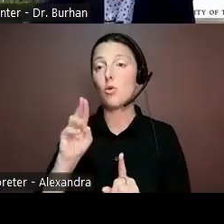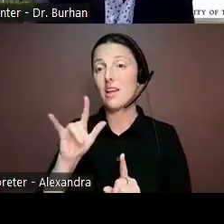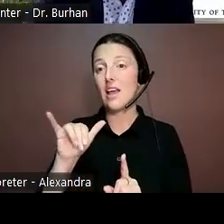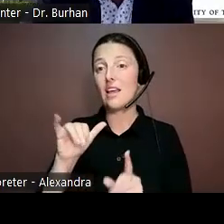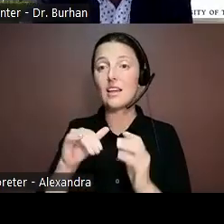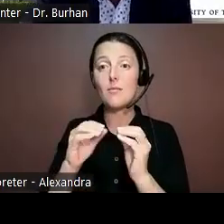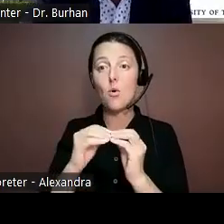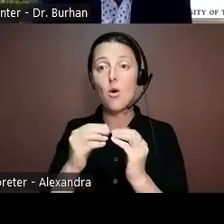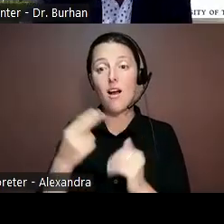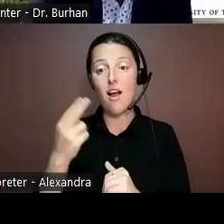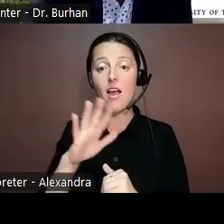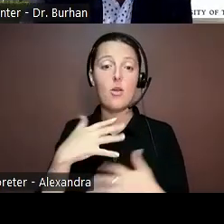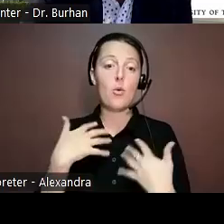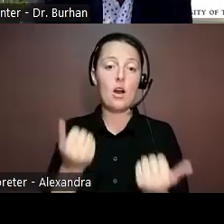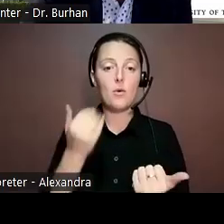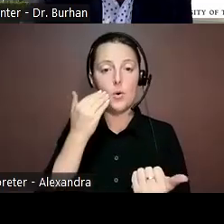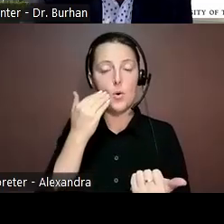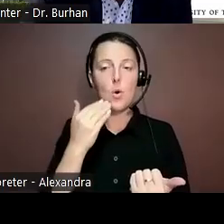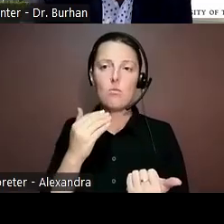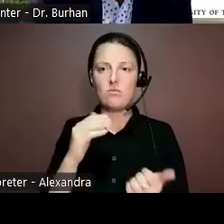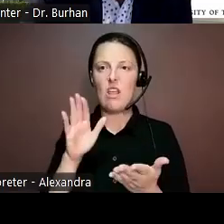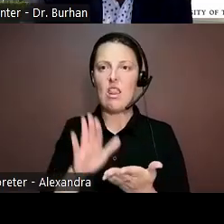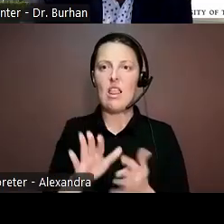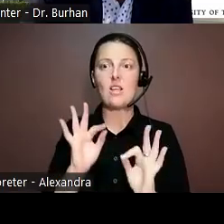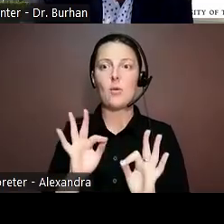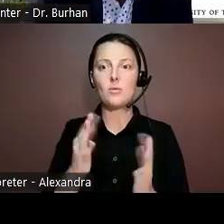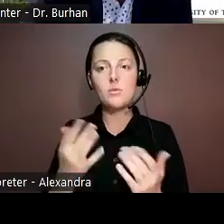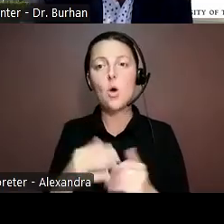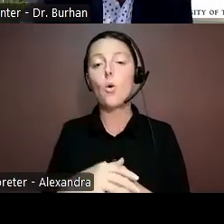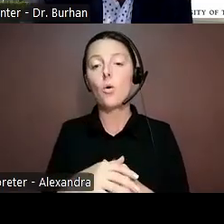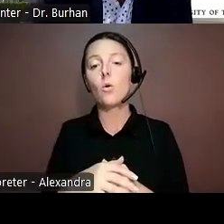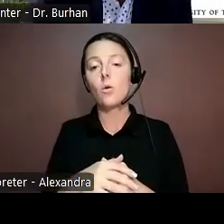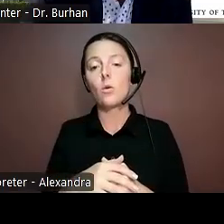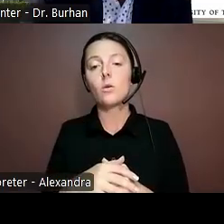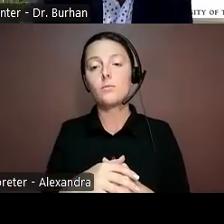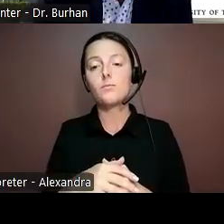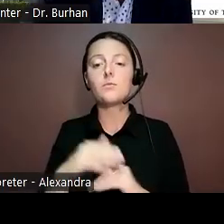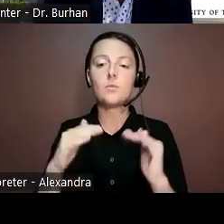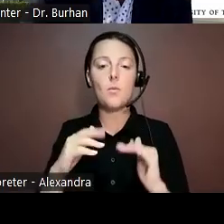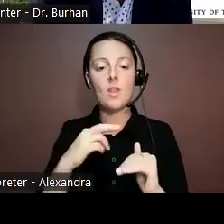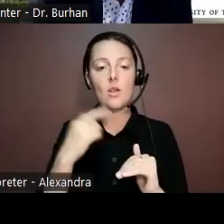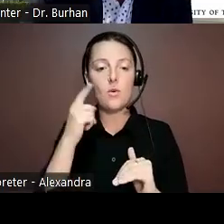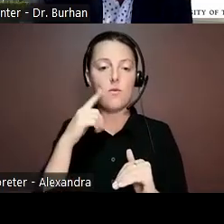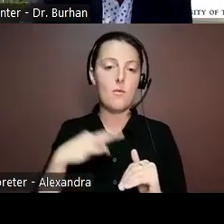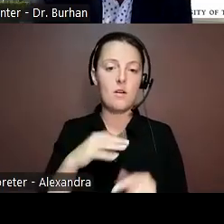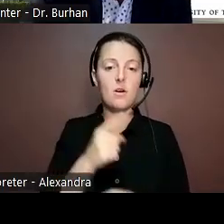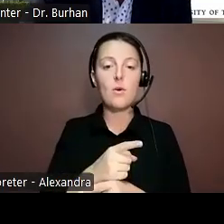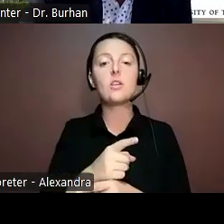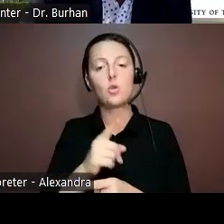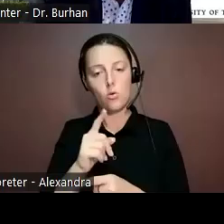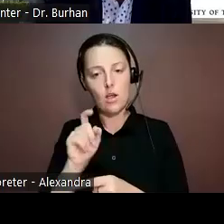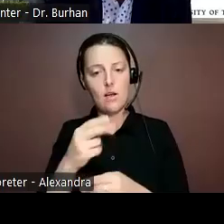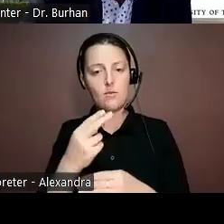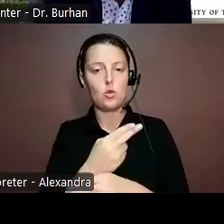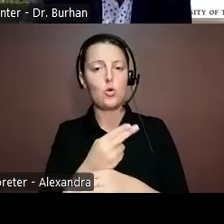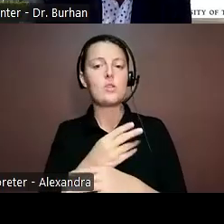So I think it's balancing the risk and benefit. I always leverage, in an interdisciplinary team, leverage the expertise of occupational